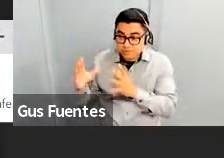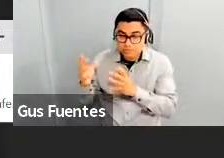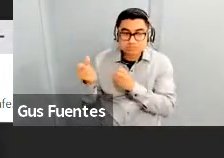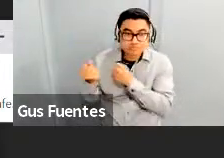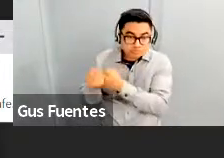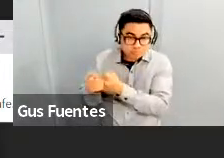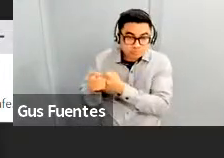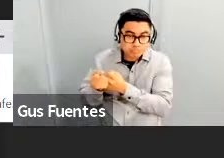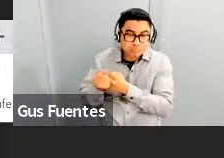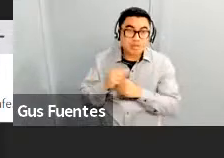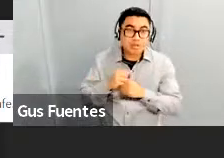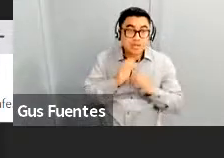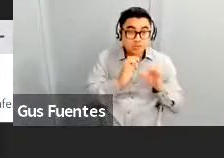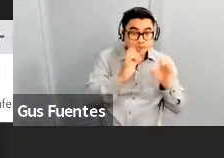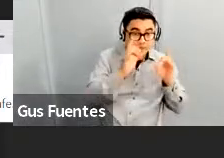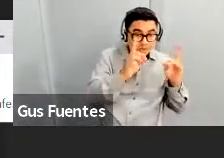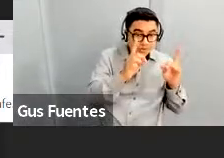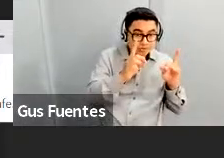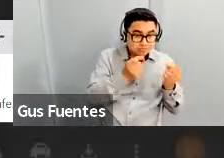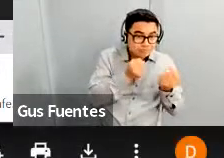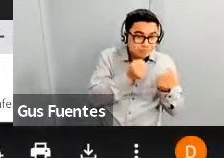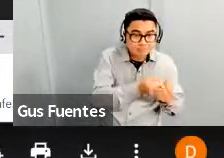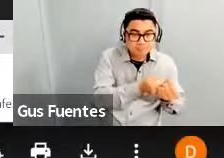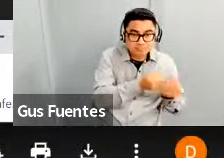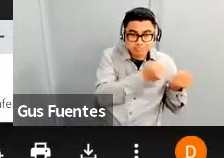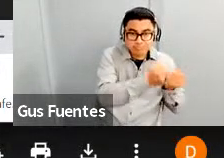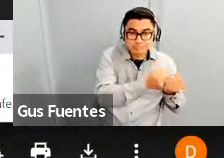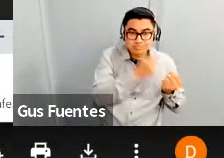visual and performing arts education. And